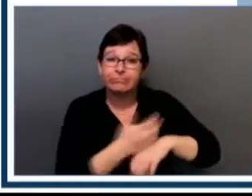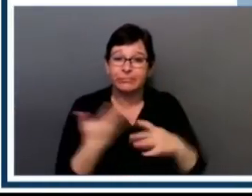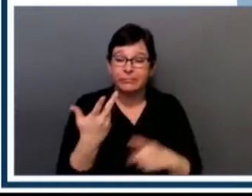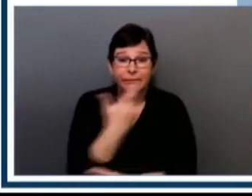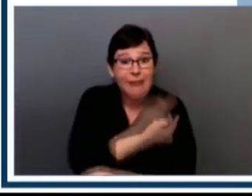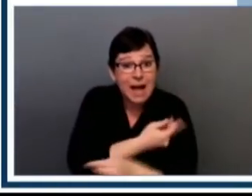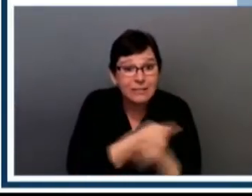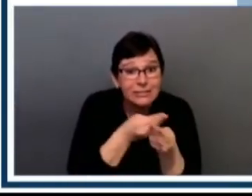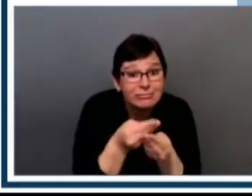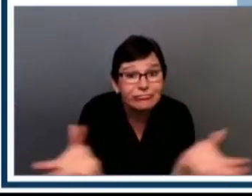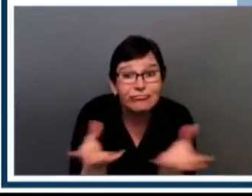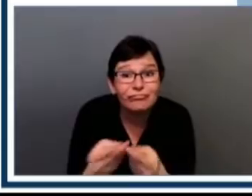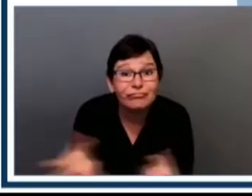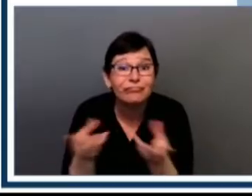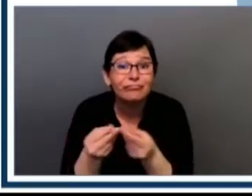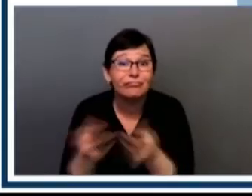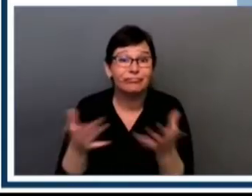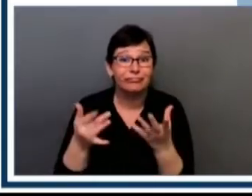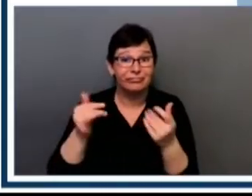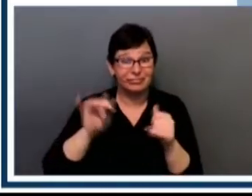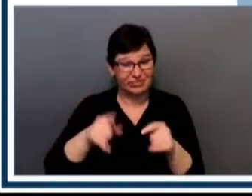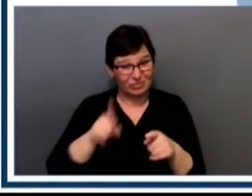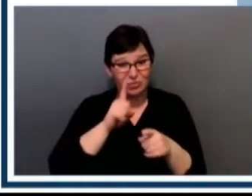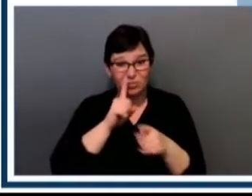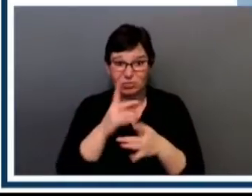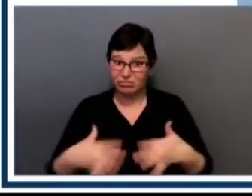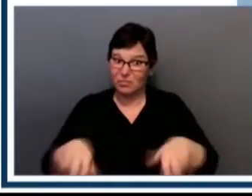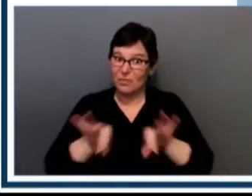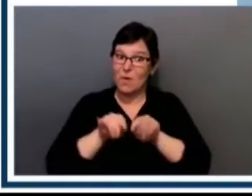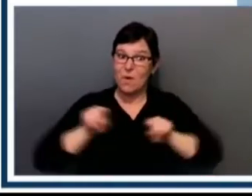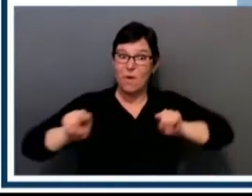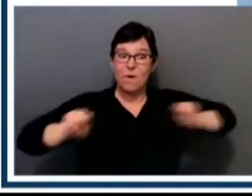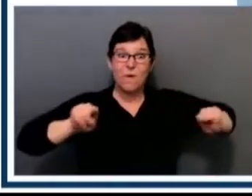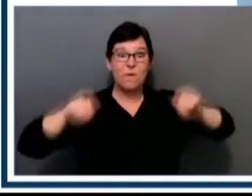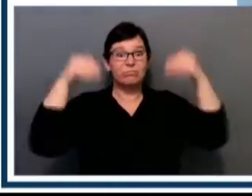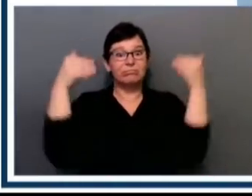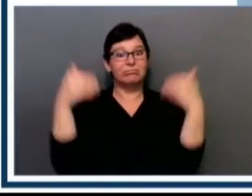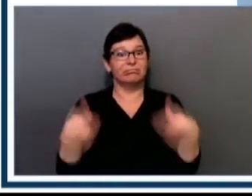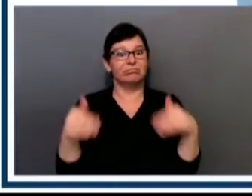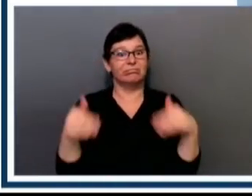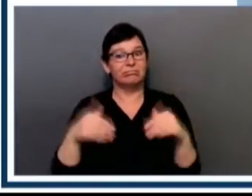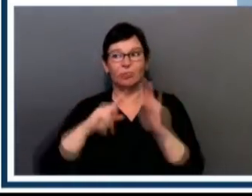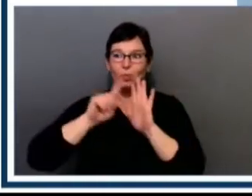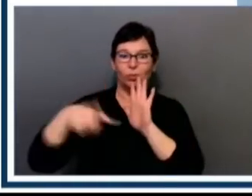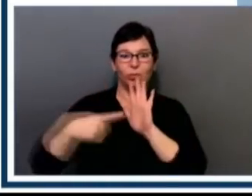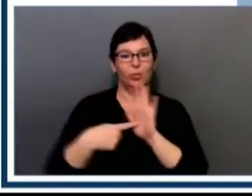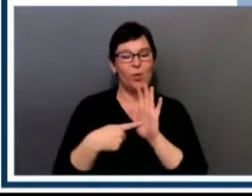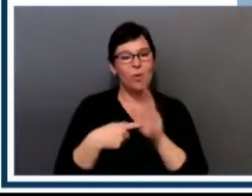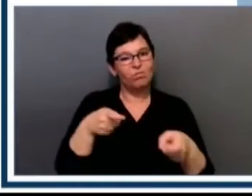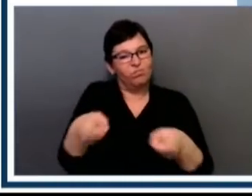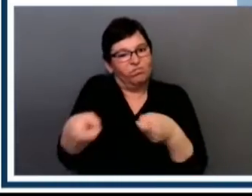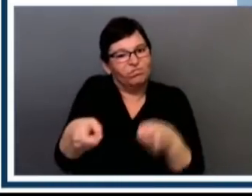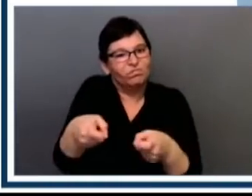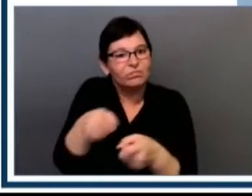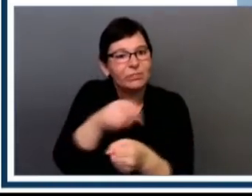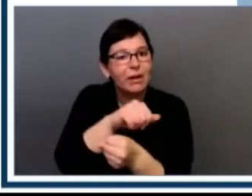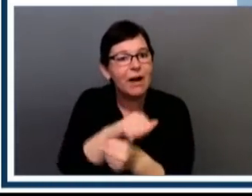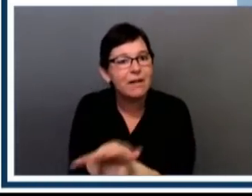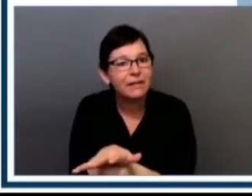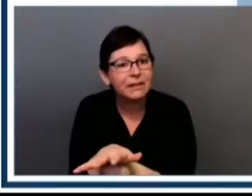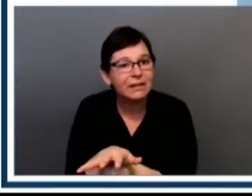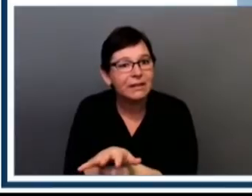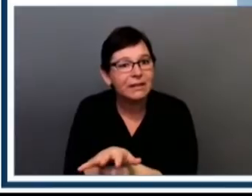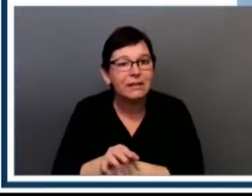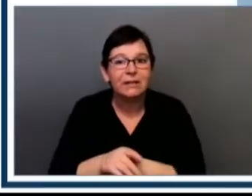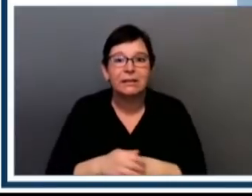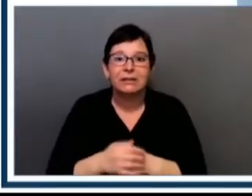under tremendous strain and recovery will be slow, but it will happen. So I want to share a few more details with you